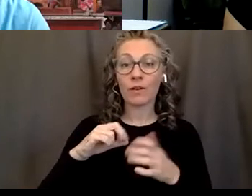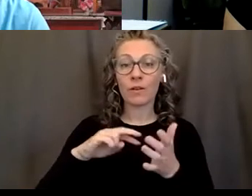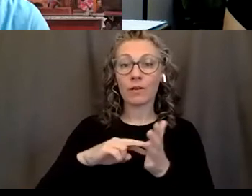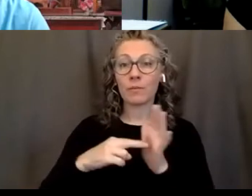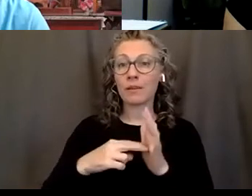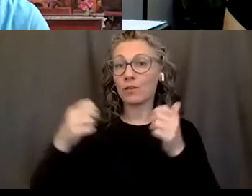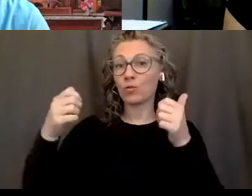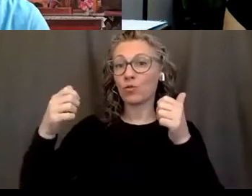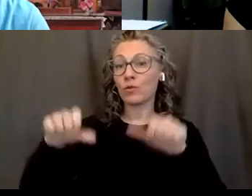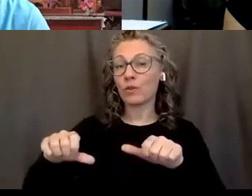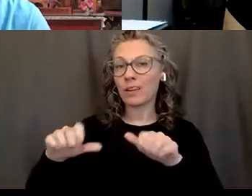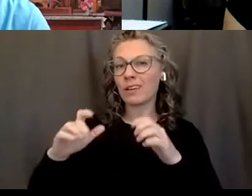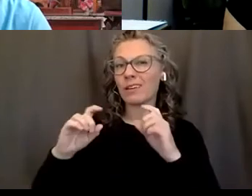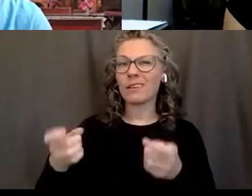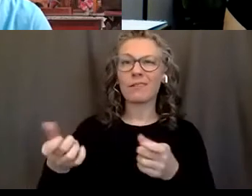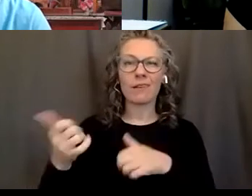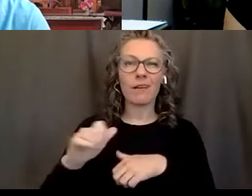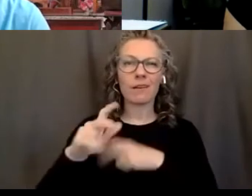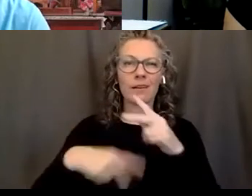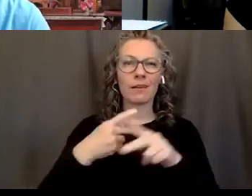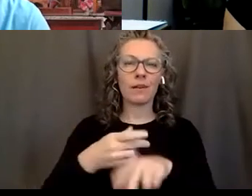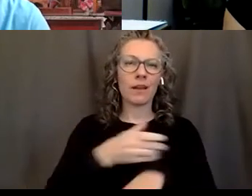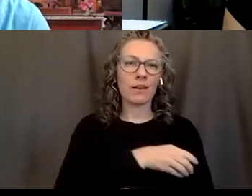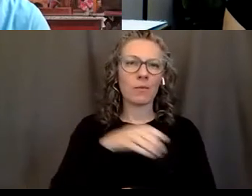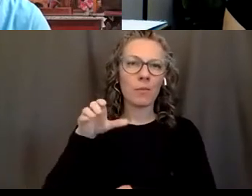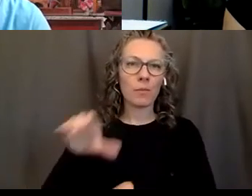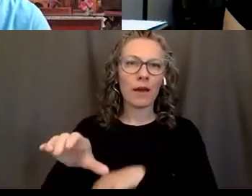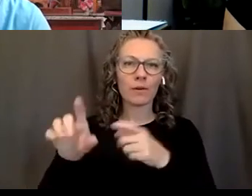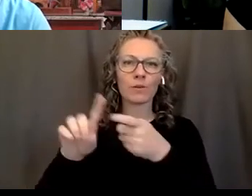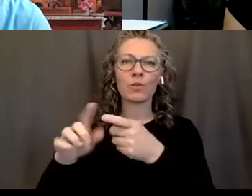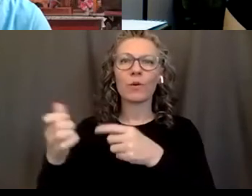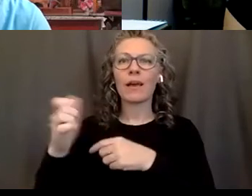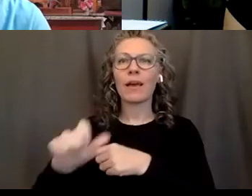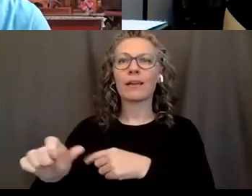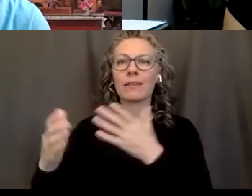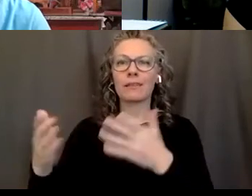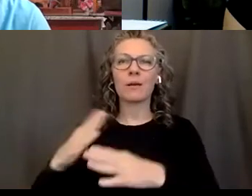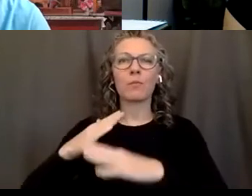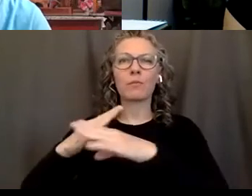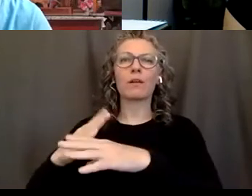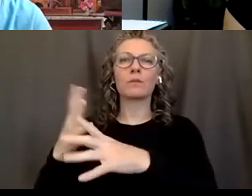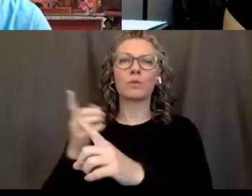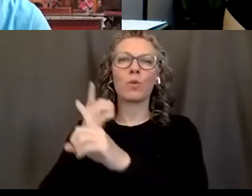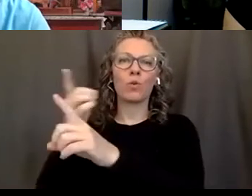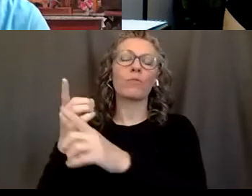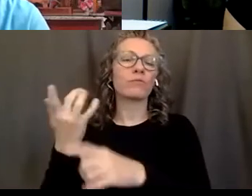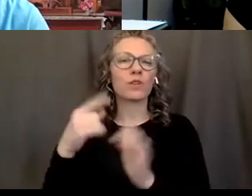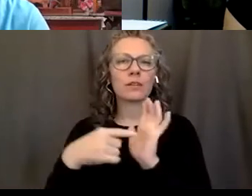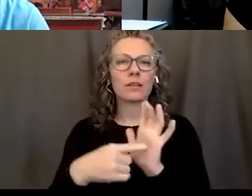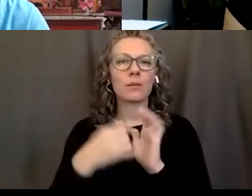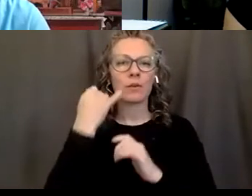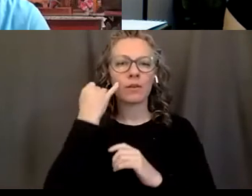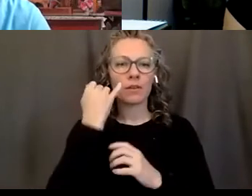evidence or any power to anything that would get in the way of what you're wanting. So let's say you wanted perfect health.